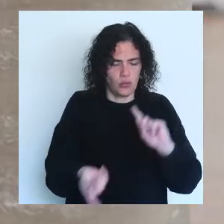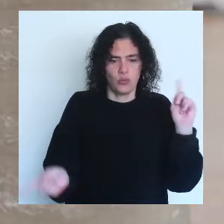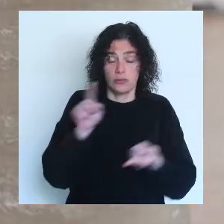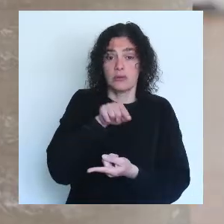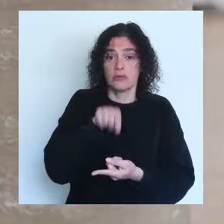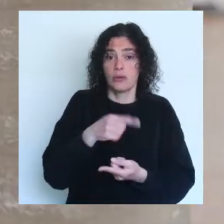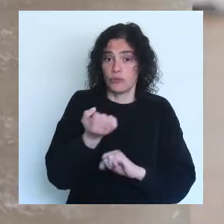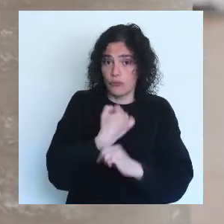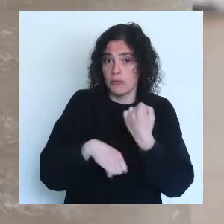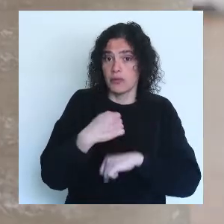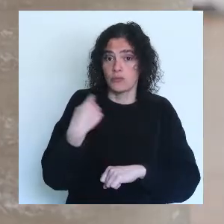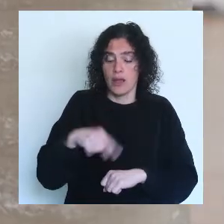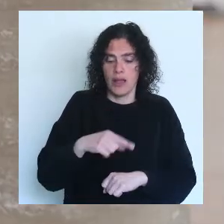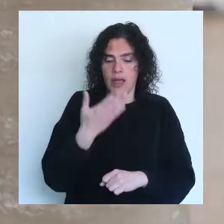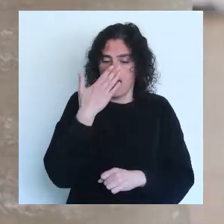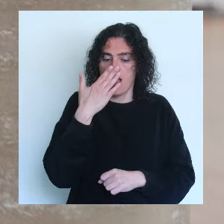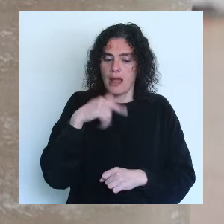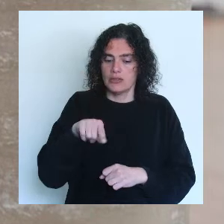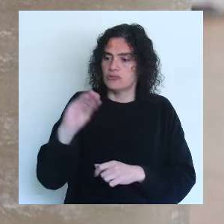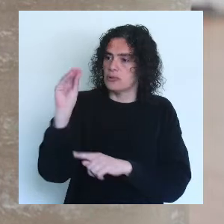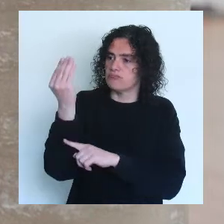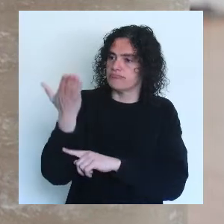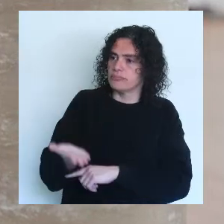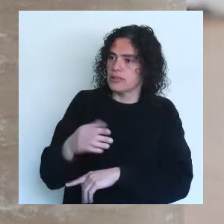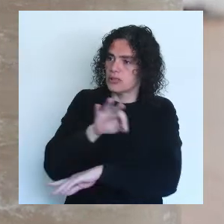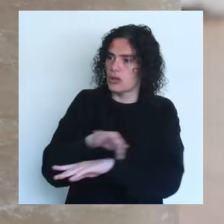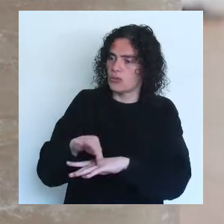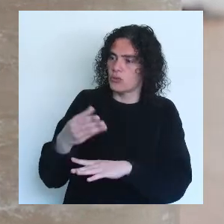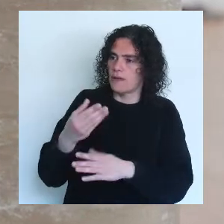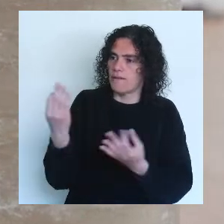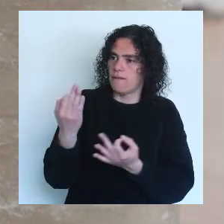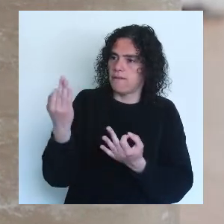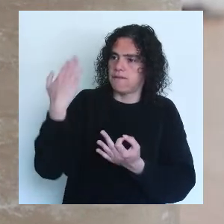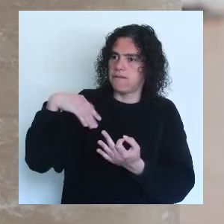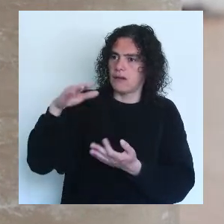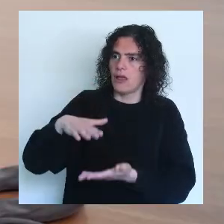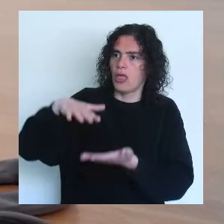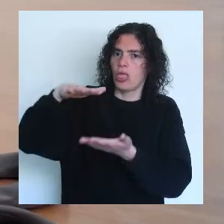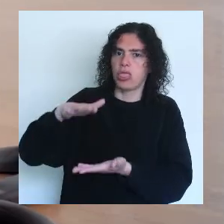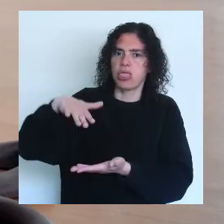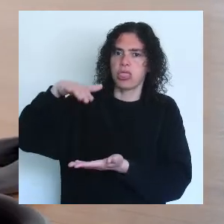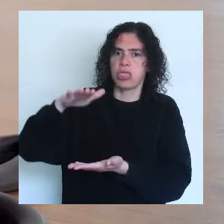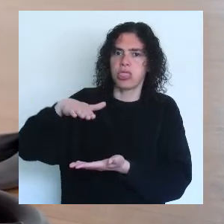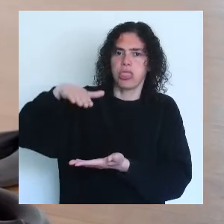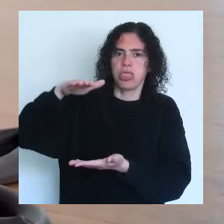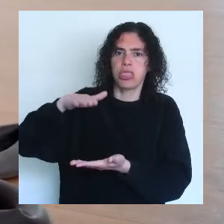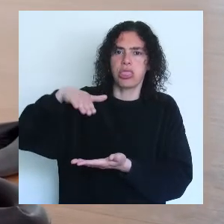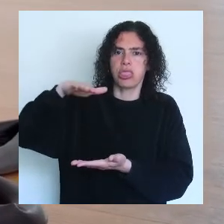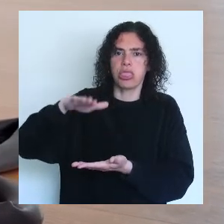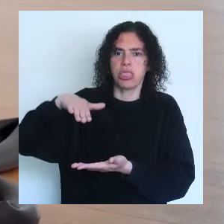So you have a contradictory movement, as if this element of architecture was actually